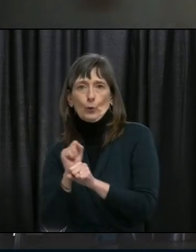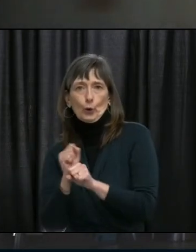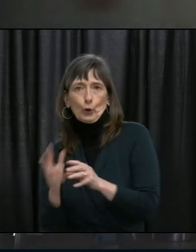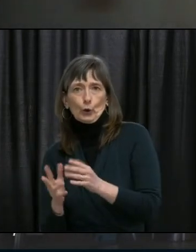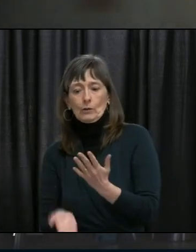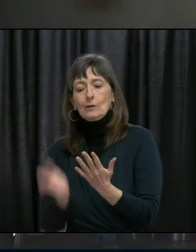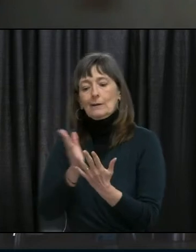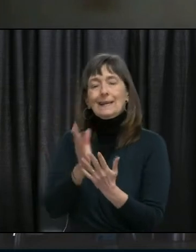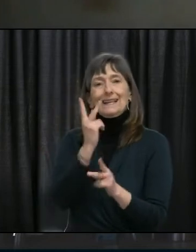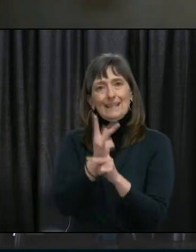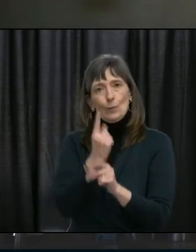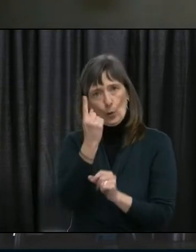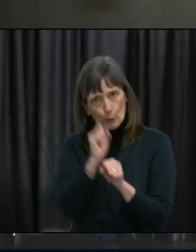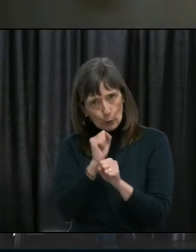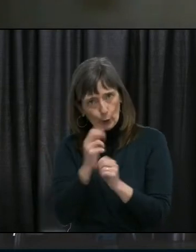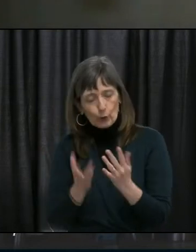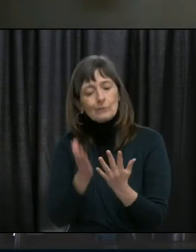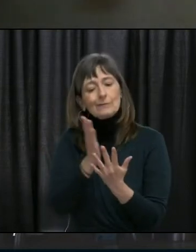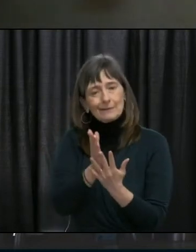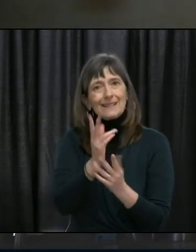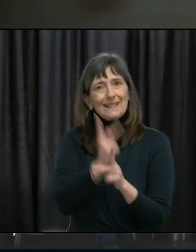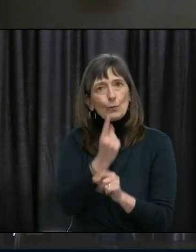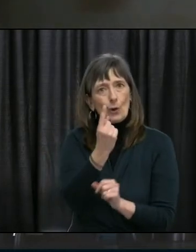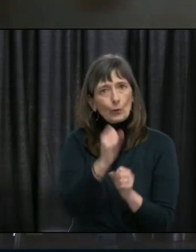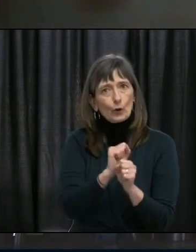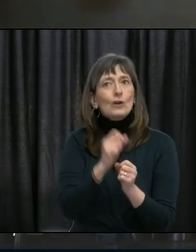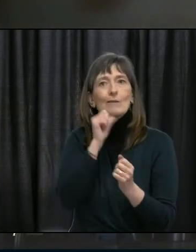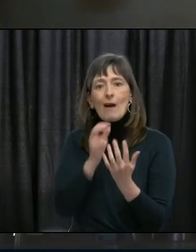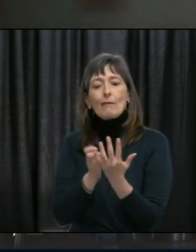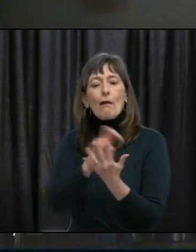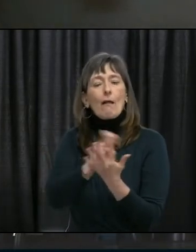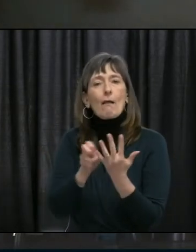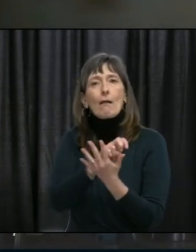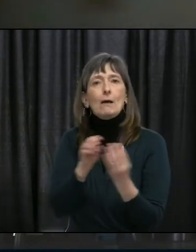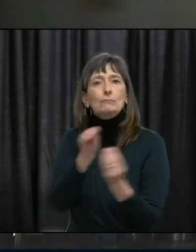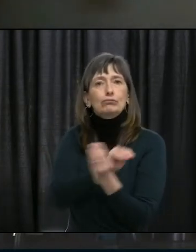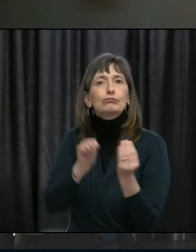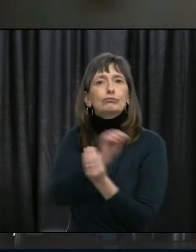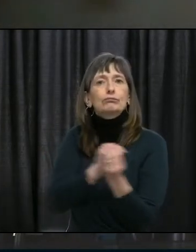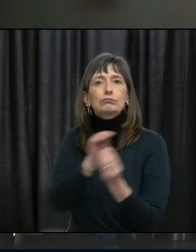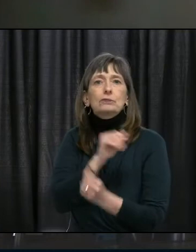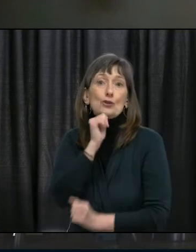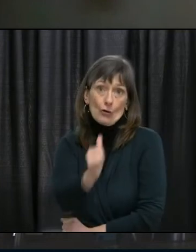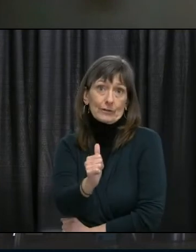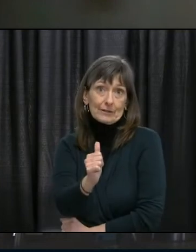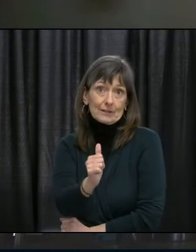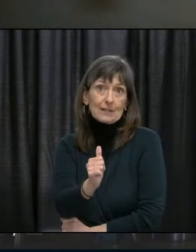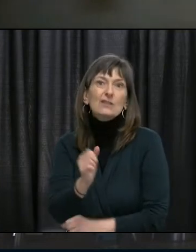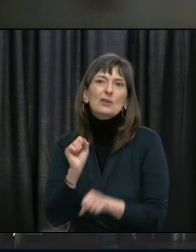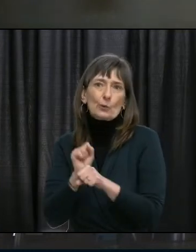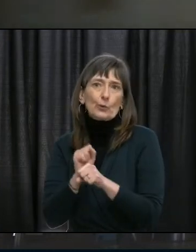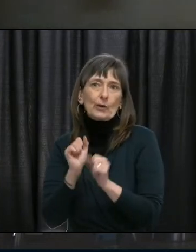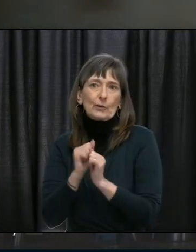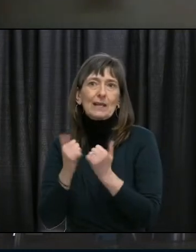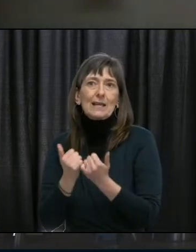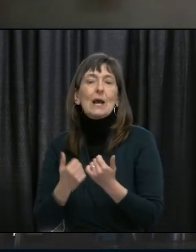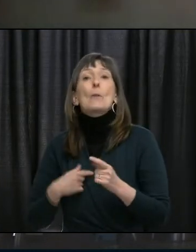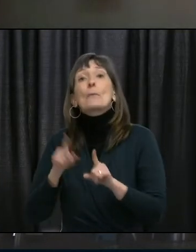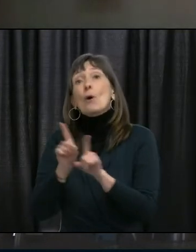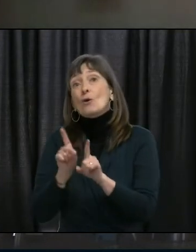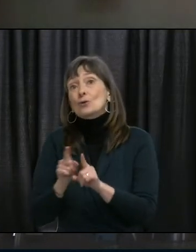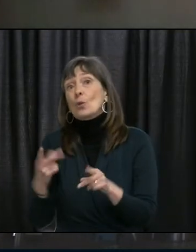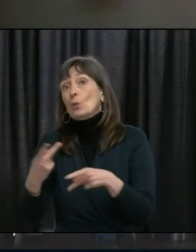to be had about PPE, recommendations for people with home care workers who they manage